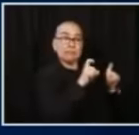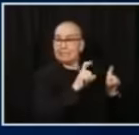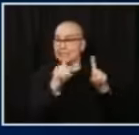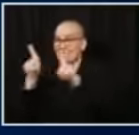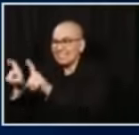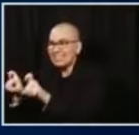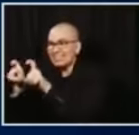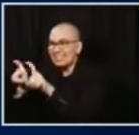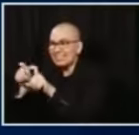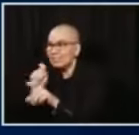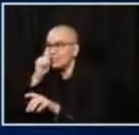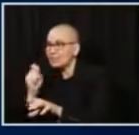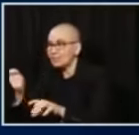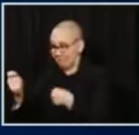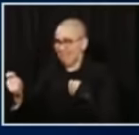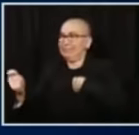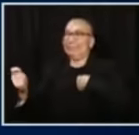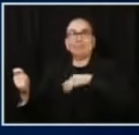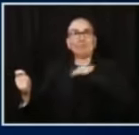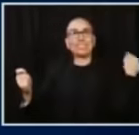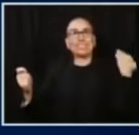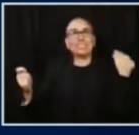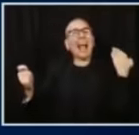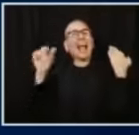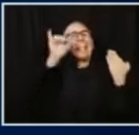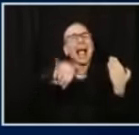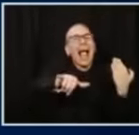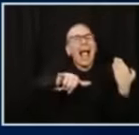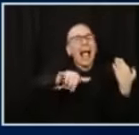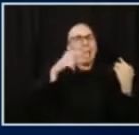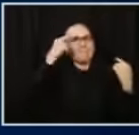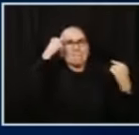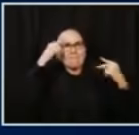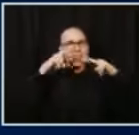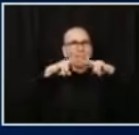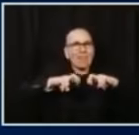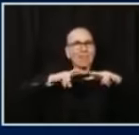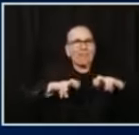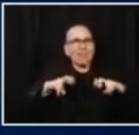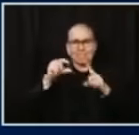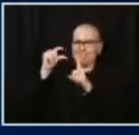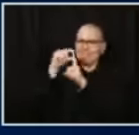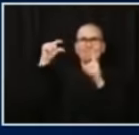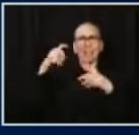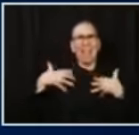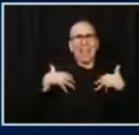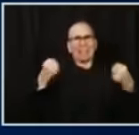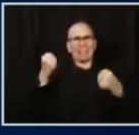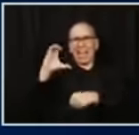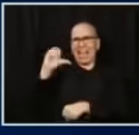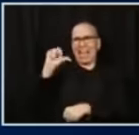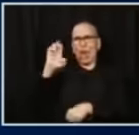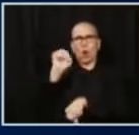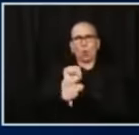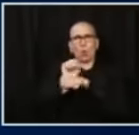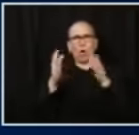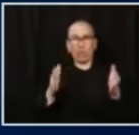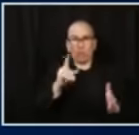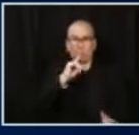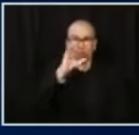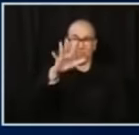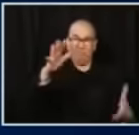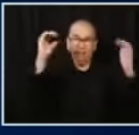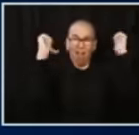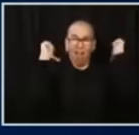when we're talking about this, even though I use the term healthcare personnel, it's all the staff that are providing services. So